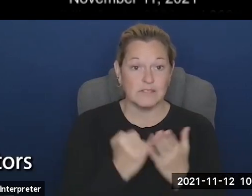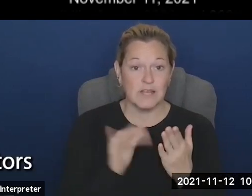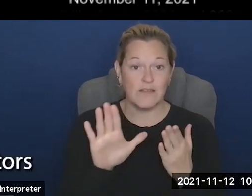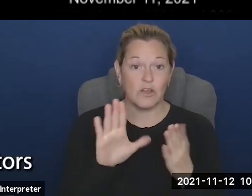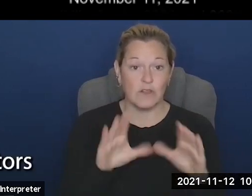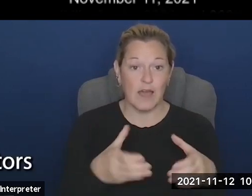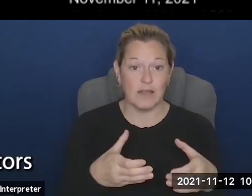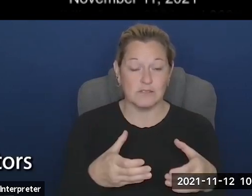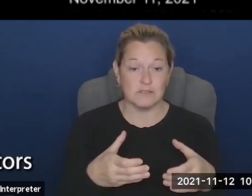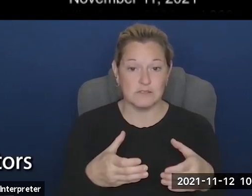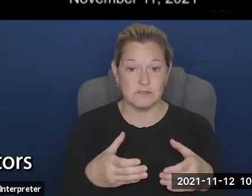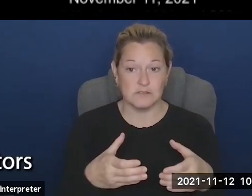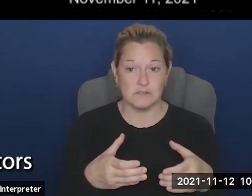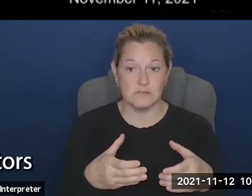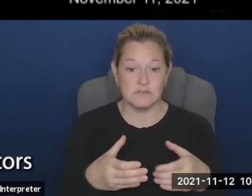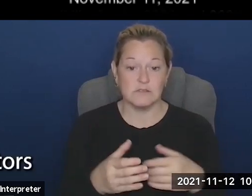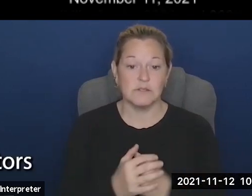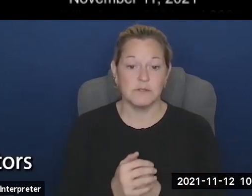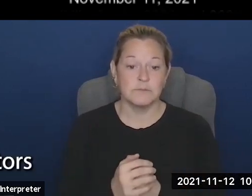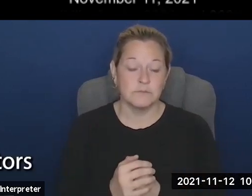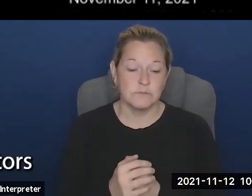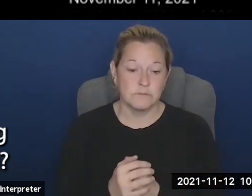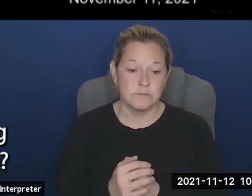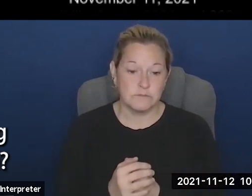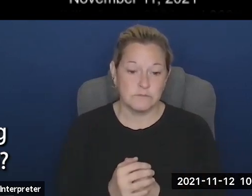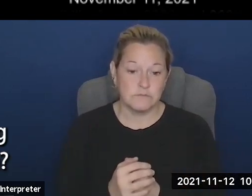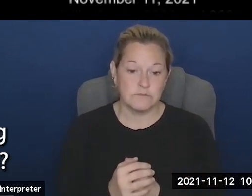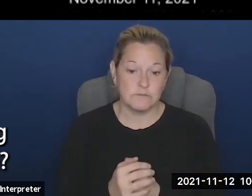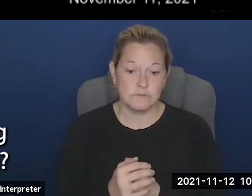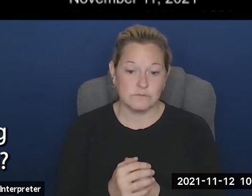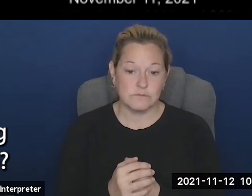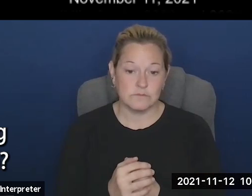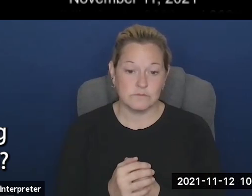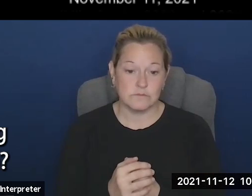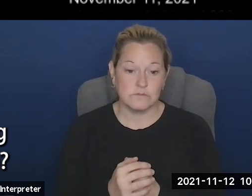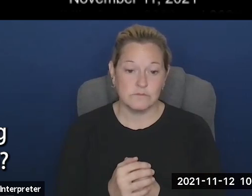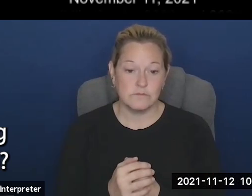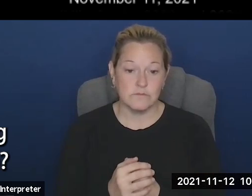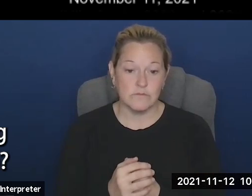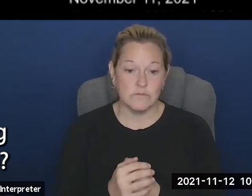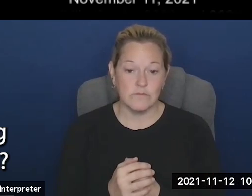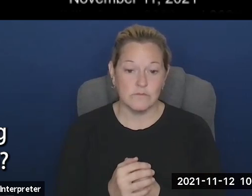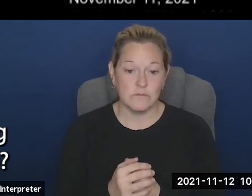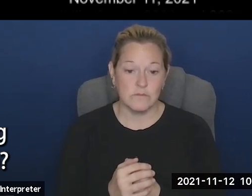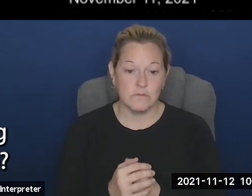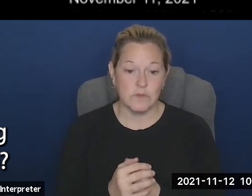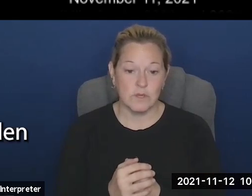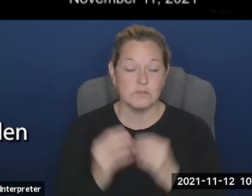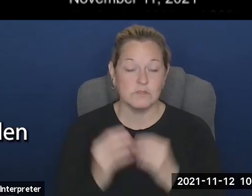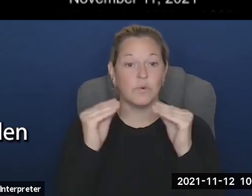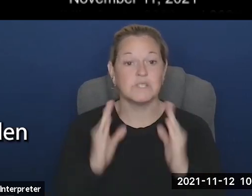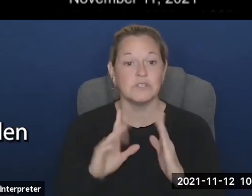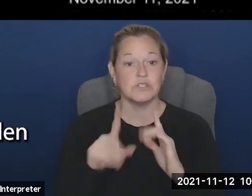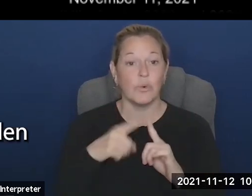Have you found a relationship between unconscious bias and instructors who are considering and or centering when they design their course?